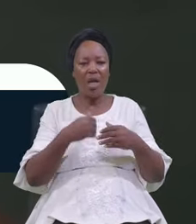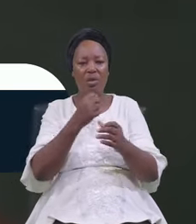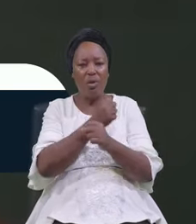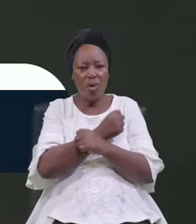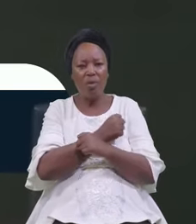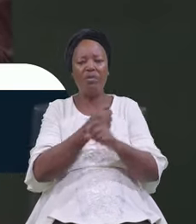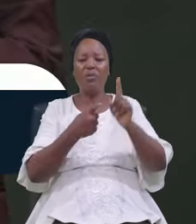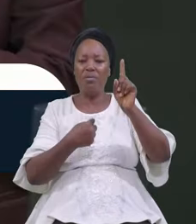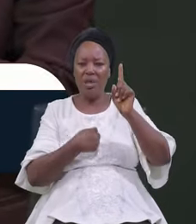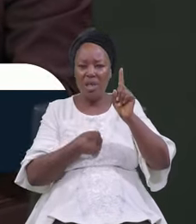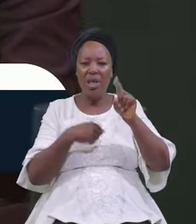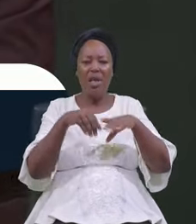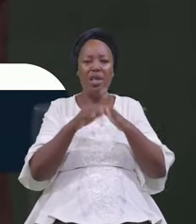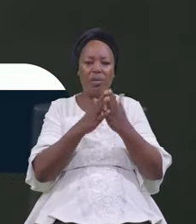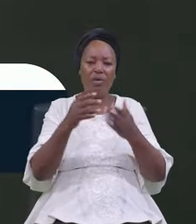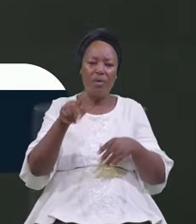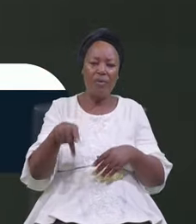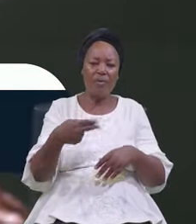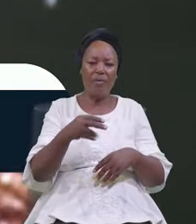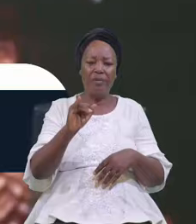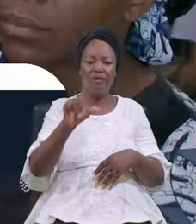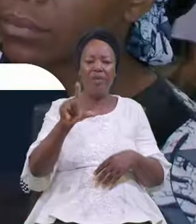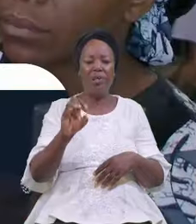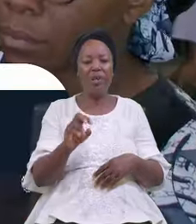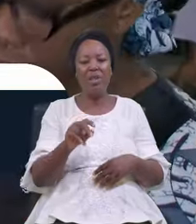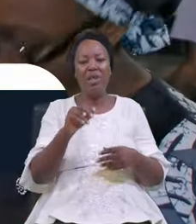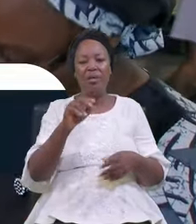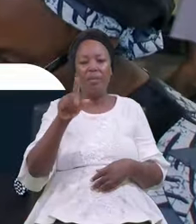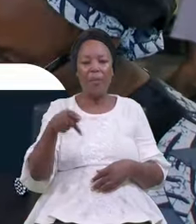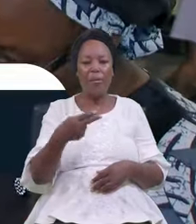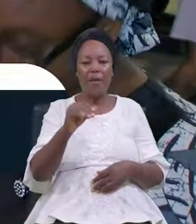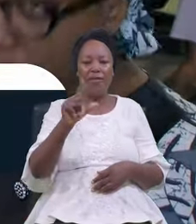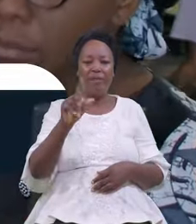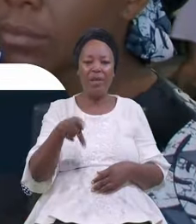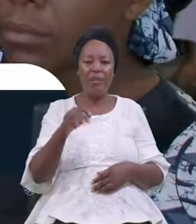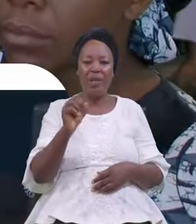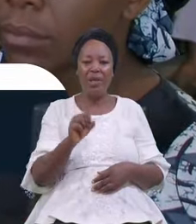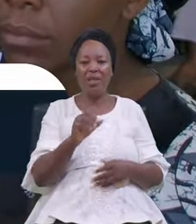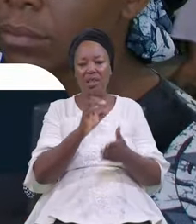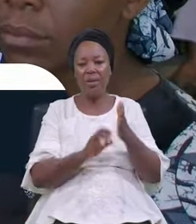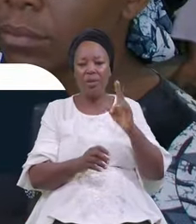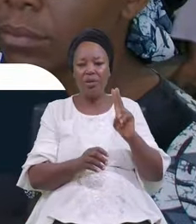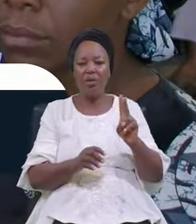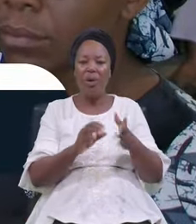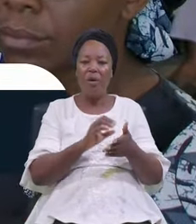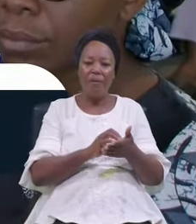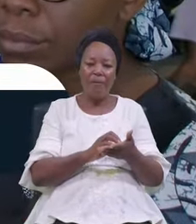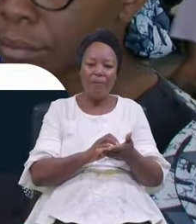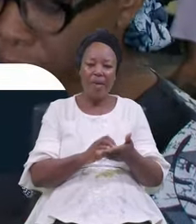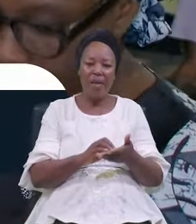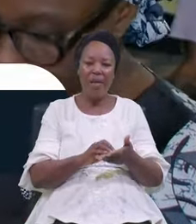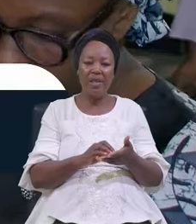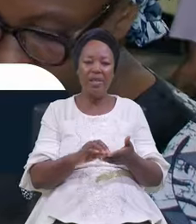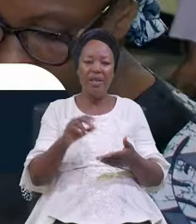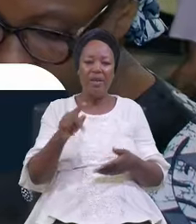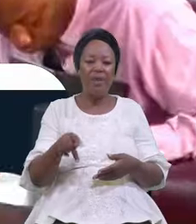loved me. Philippians chapter 2, and I'm reading here from verse 2. Philippians chapter 2, reading